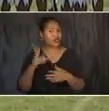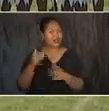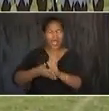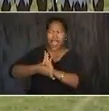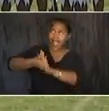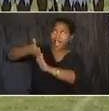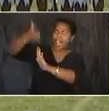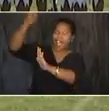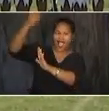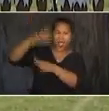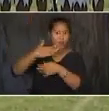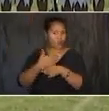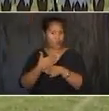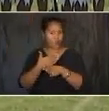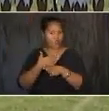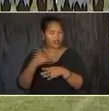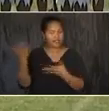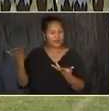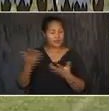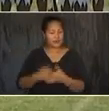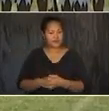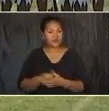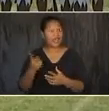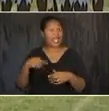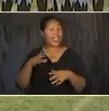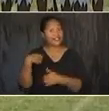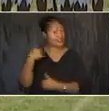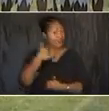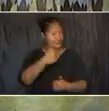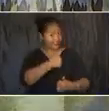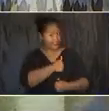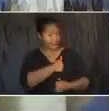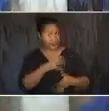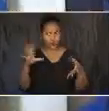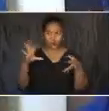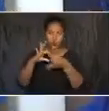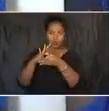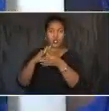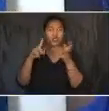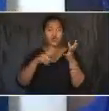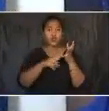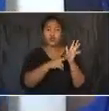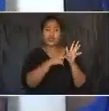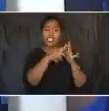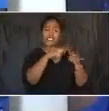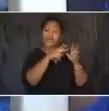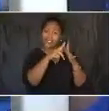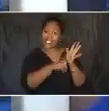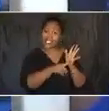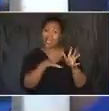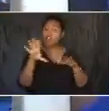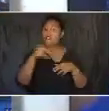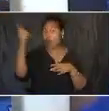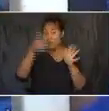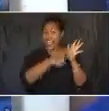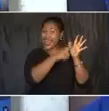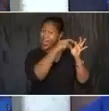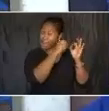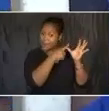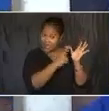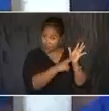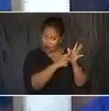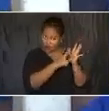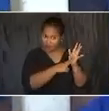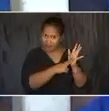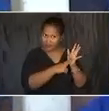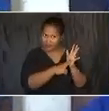biluta kina bengravi ena boku ni mate balu to ko ni buru-buru ni unifil mai lepa nuni na non rangau ni bengravi era laki taura